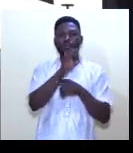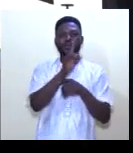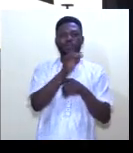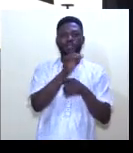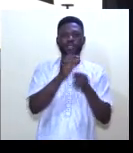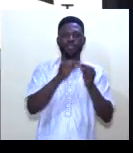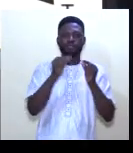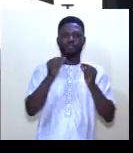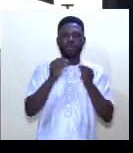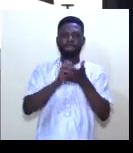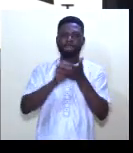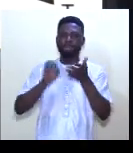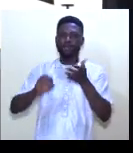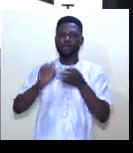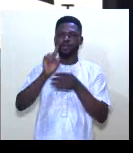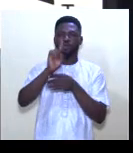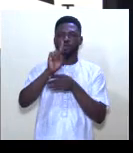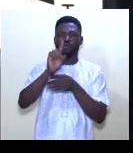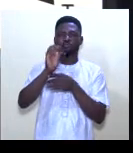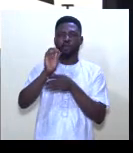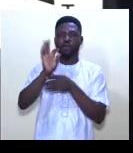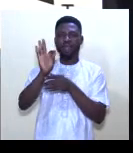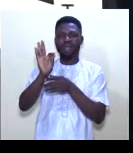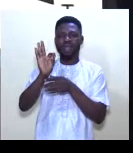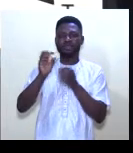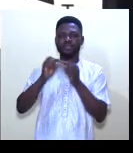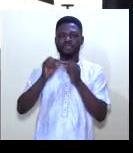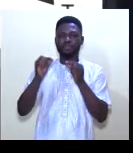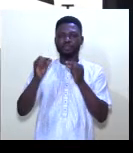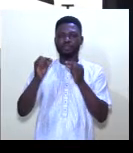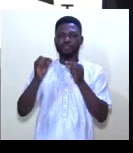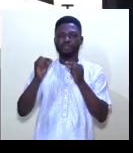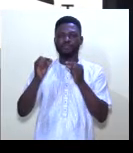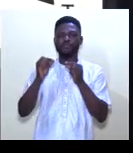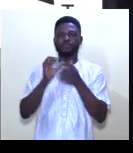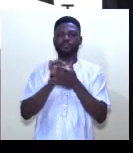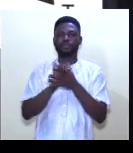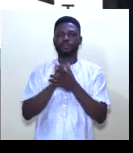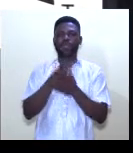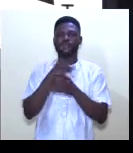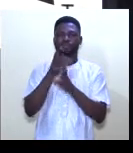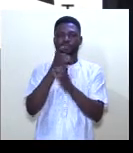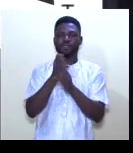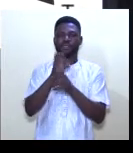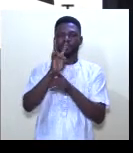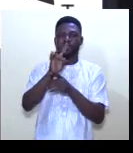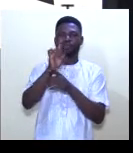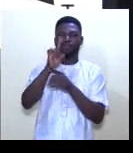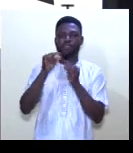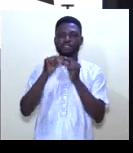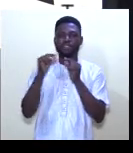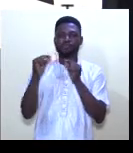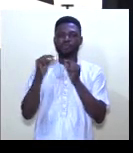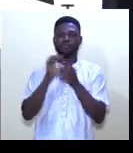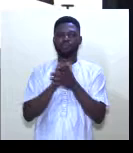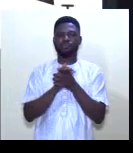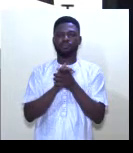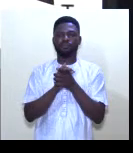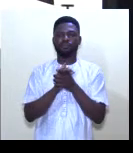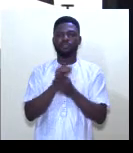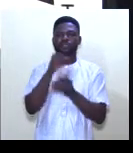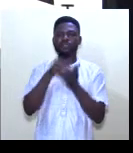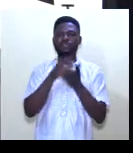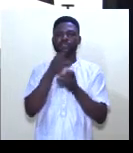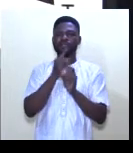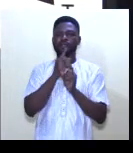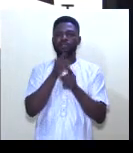is 180 degrees minus 109 degrees. And you get 71